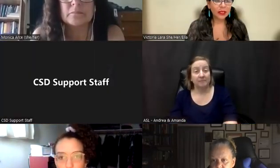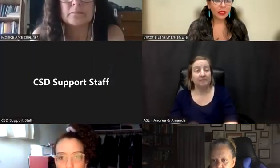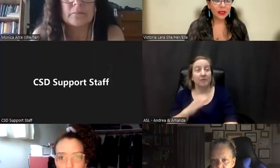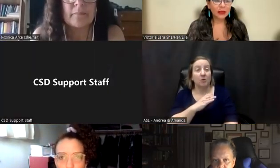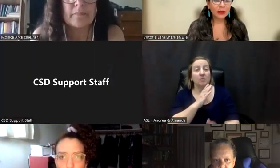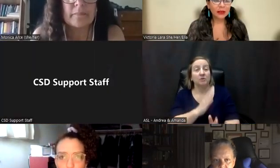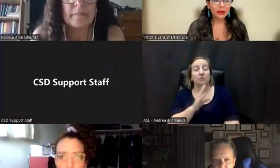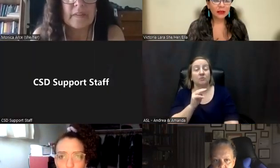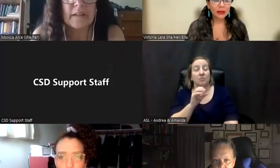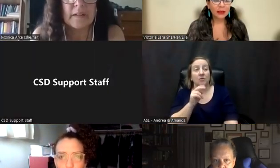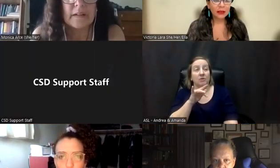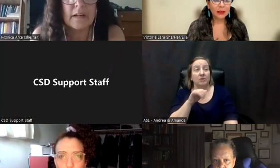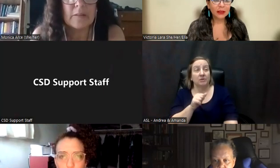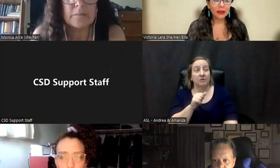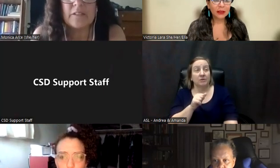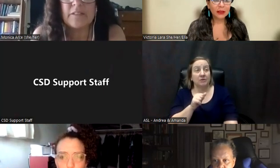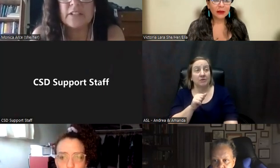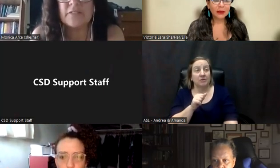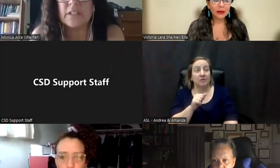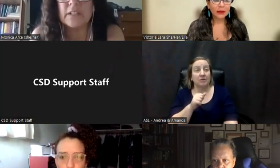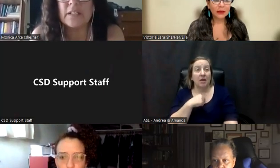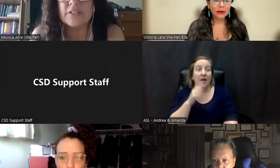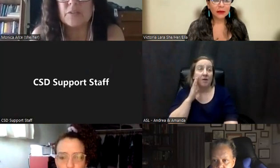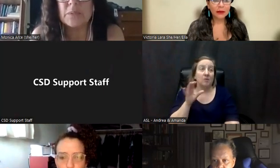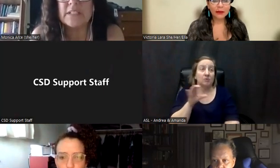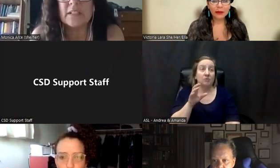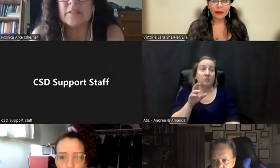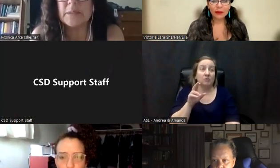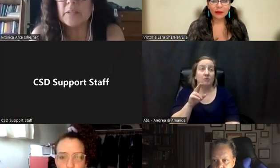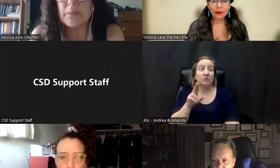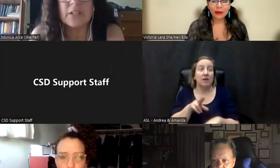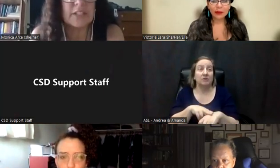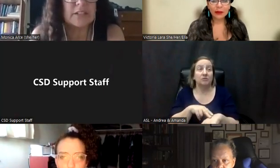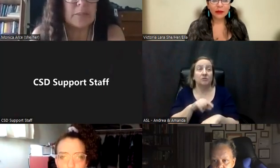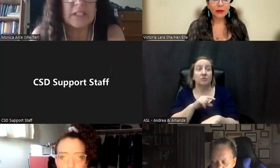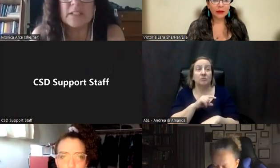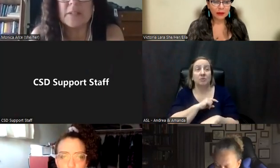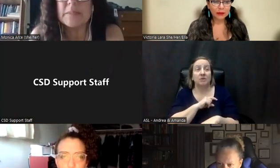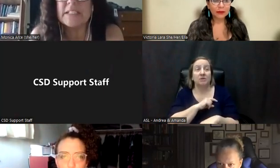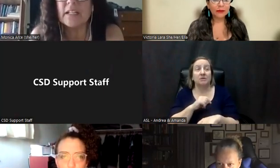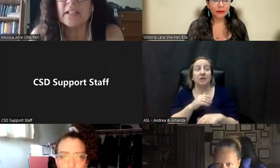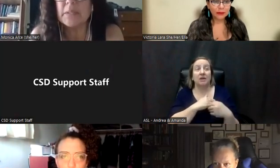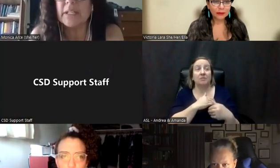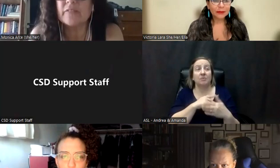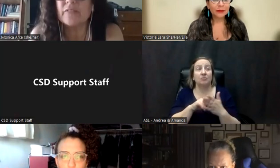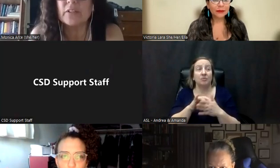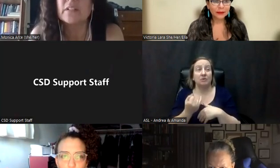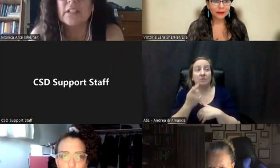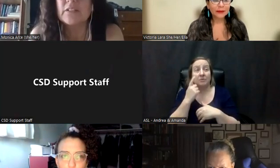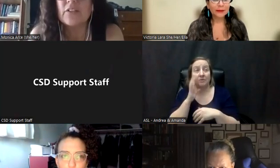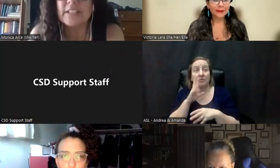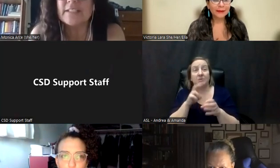Commissioner Monica? I'll volunteer for the National Police Accountability Project because I'm going to be sitting in a plane